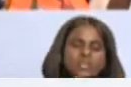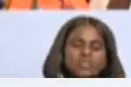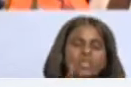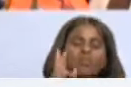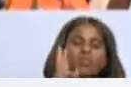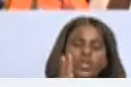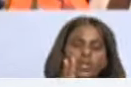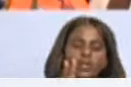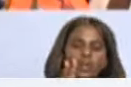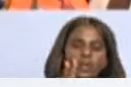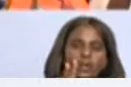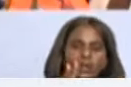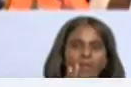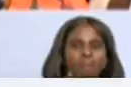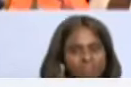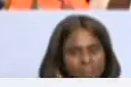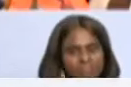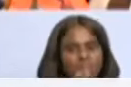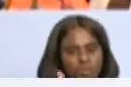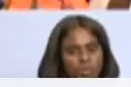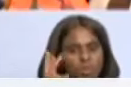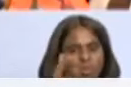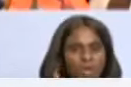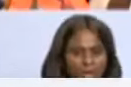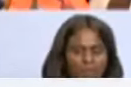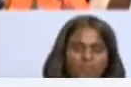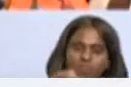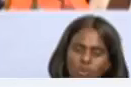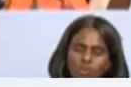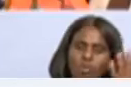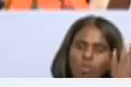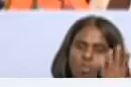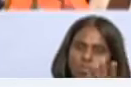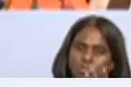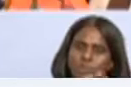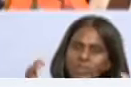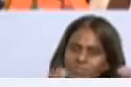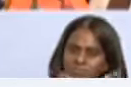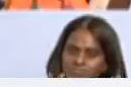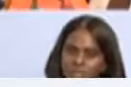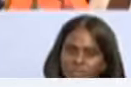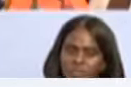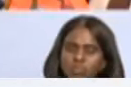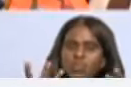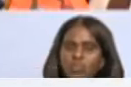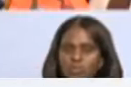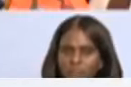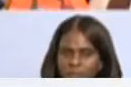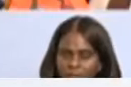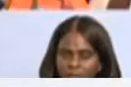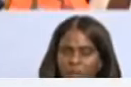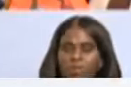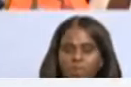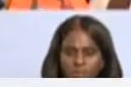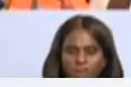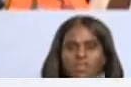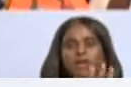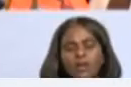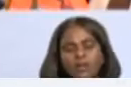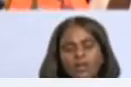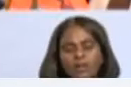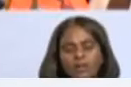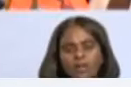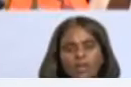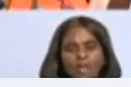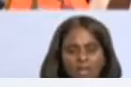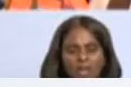They'll be moving in that direction. Community development, social welfare are already there at the local